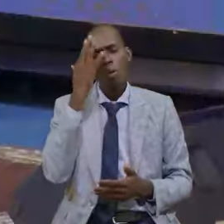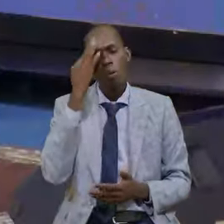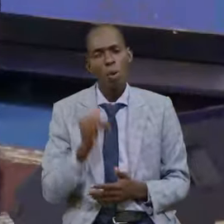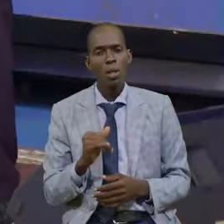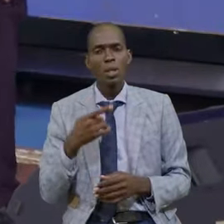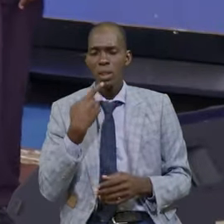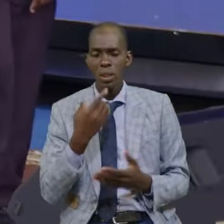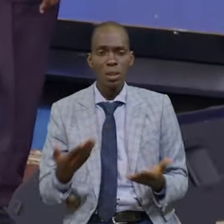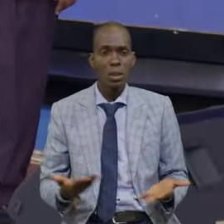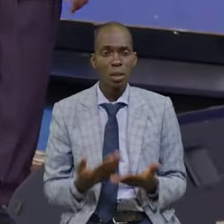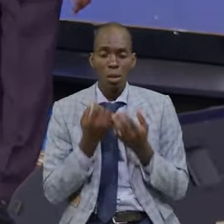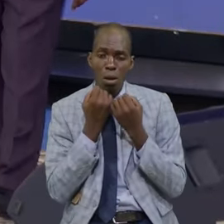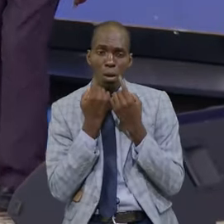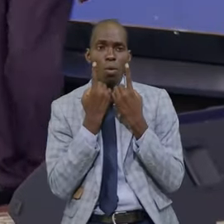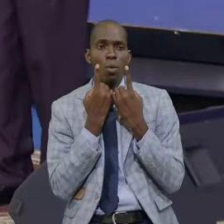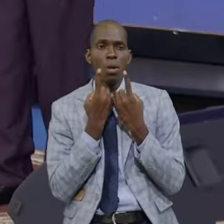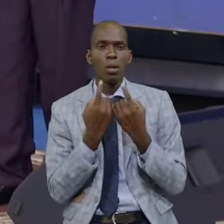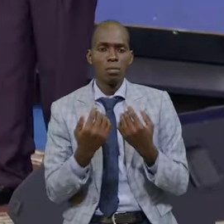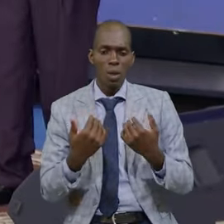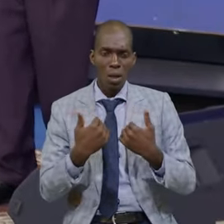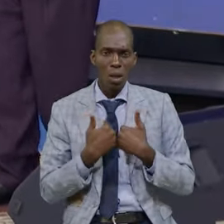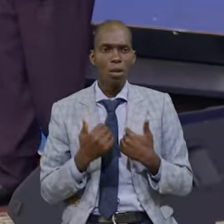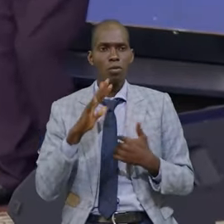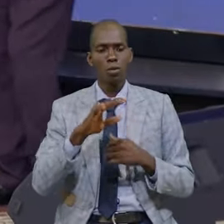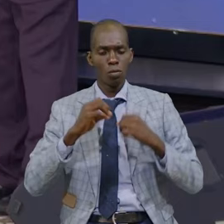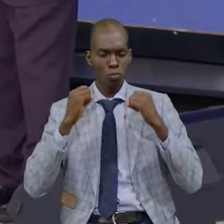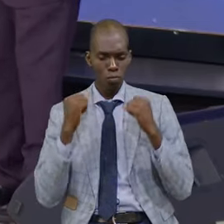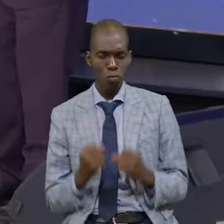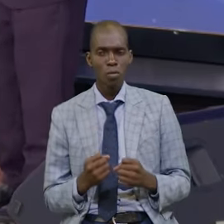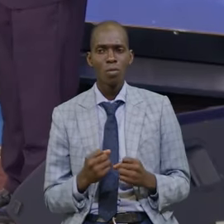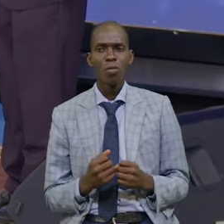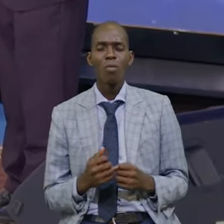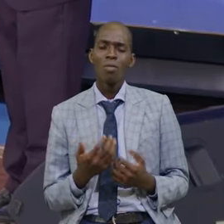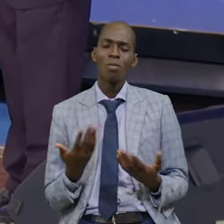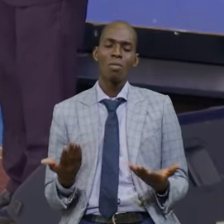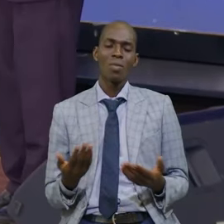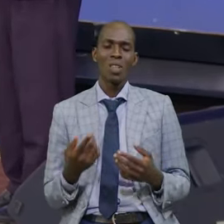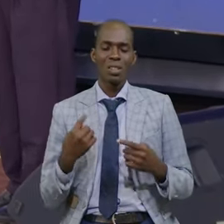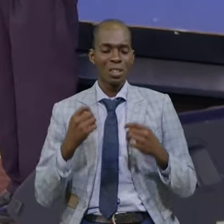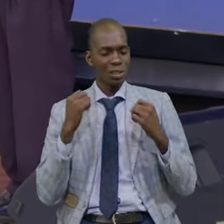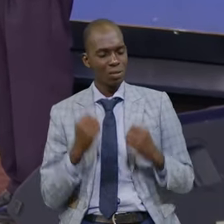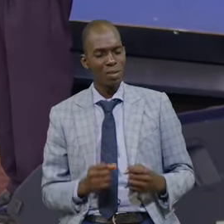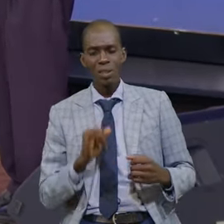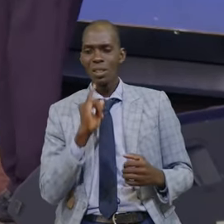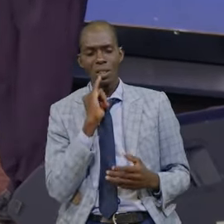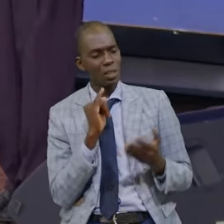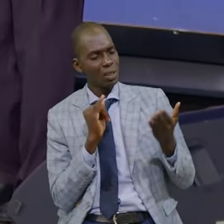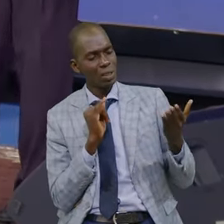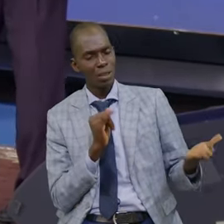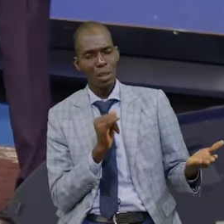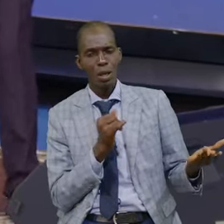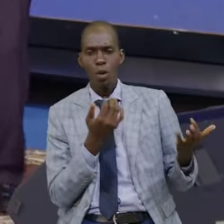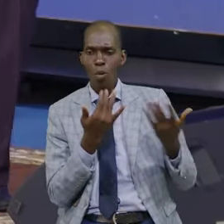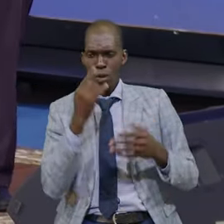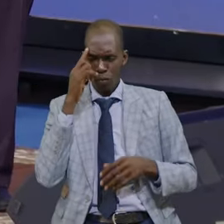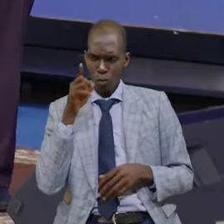awake. Put on thy strength. The strength is there waiting for you. The